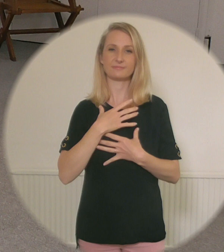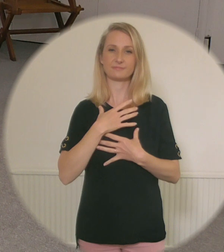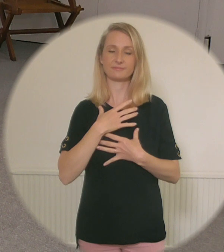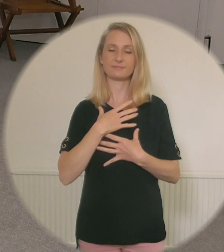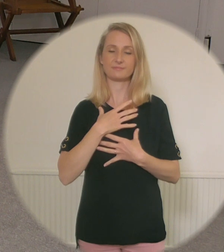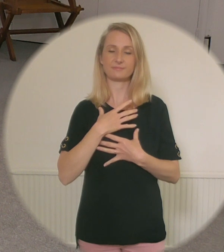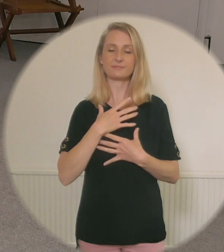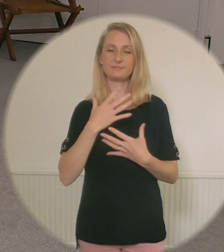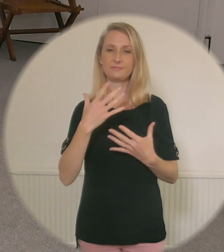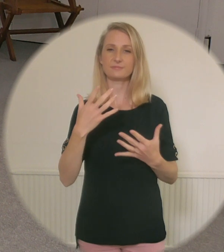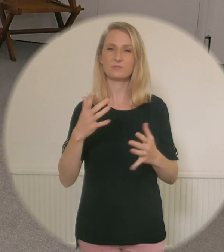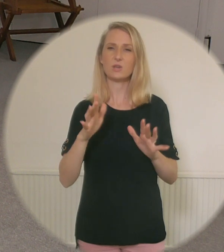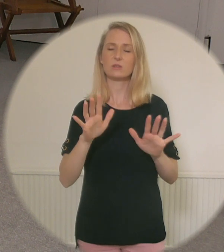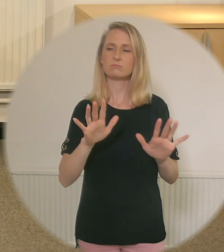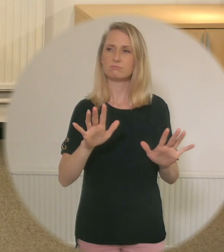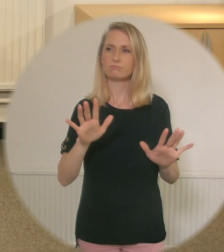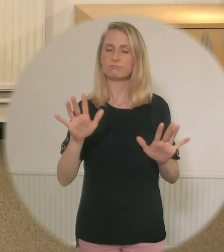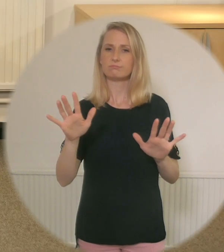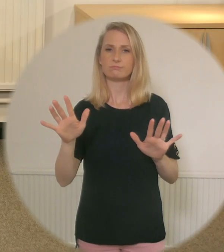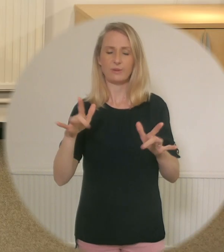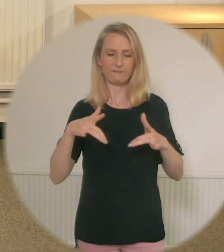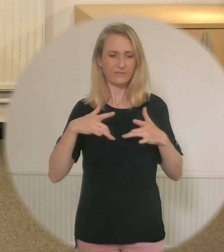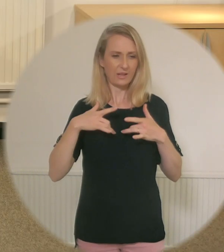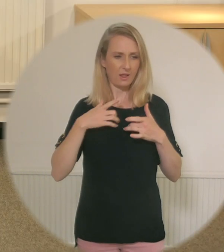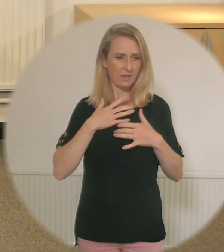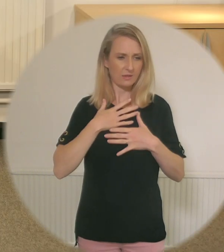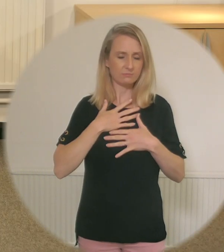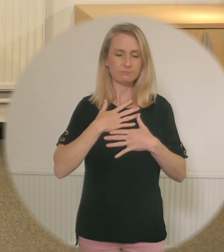So gently notice your body breathing.